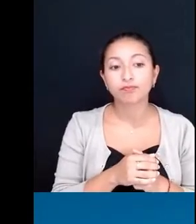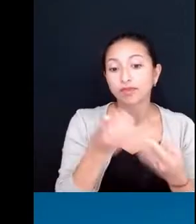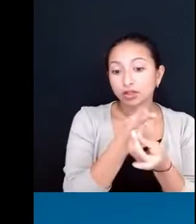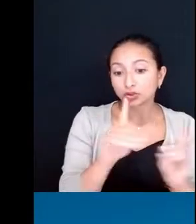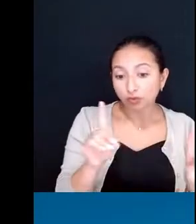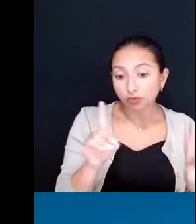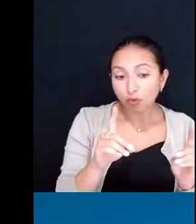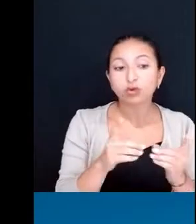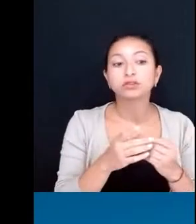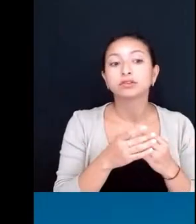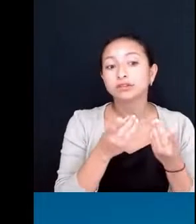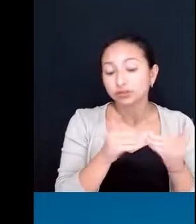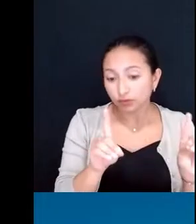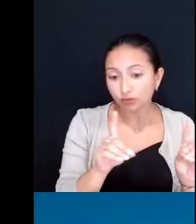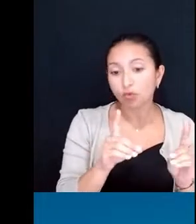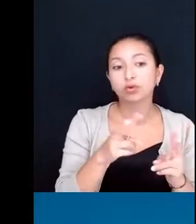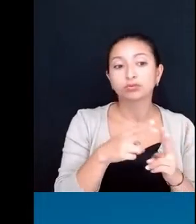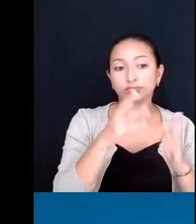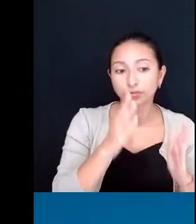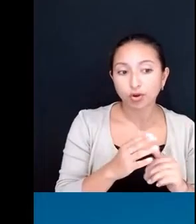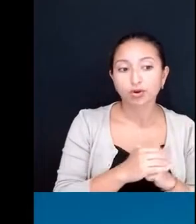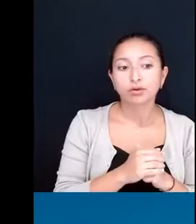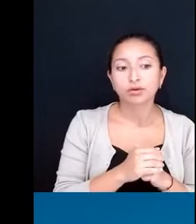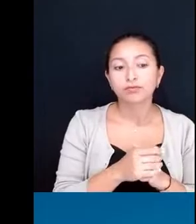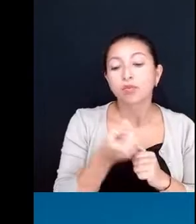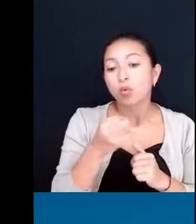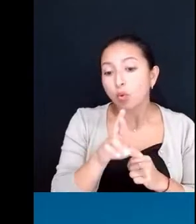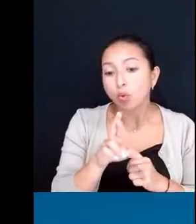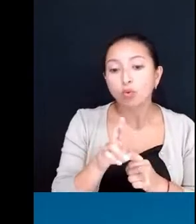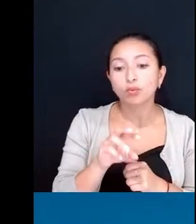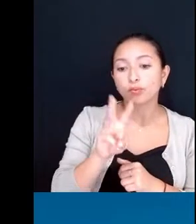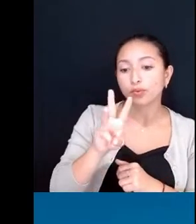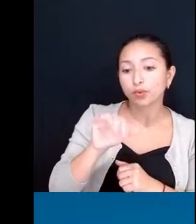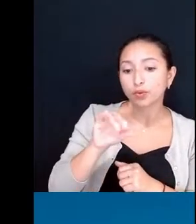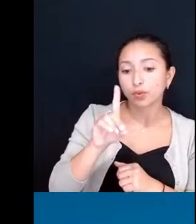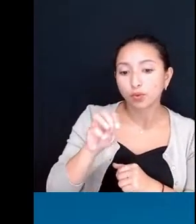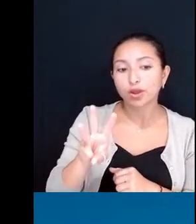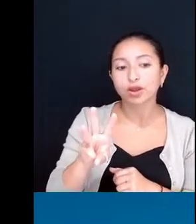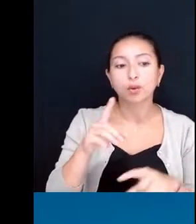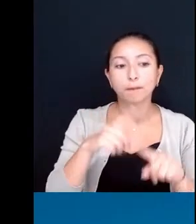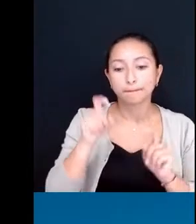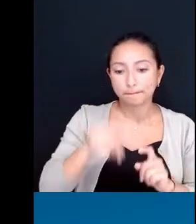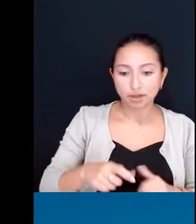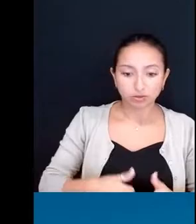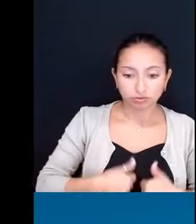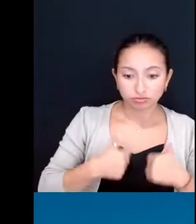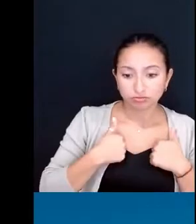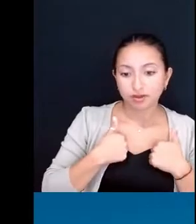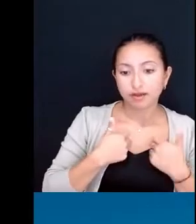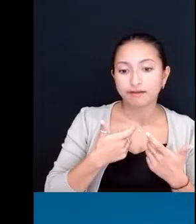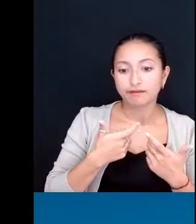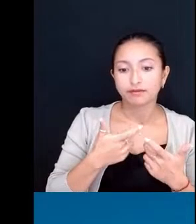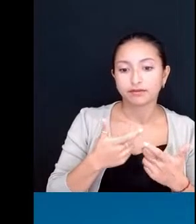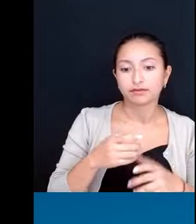the other requirements for entitlement to widow insurance benefits. So that marriage must last 10 years and meets the definition